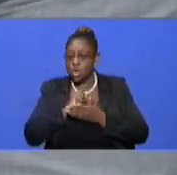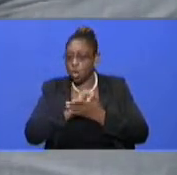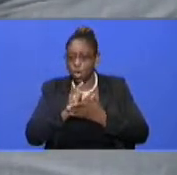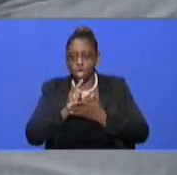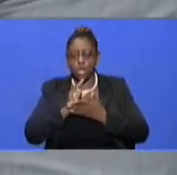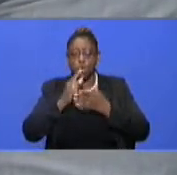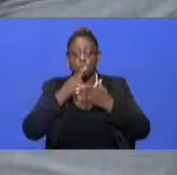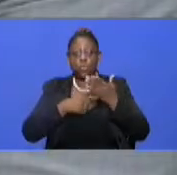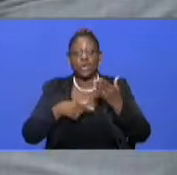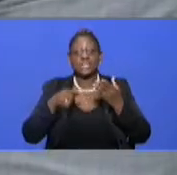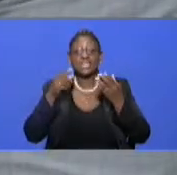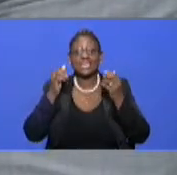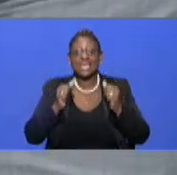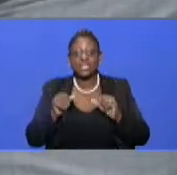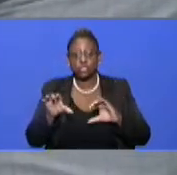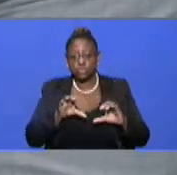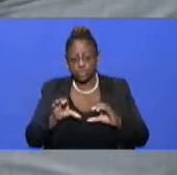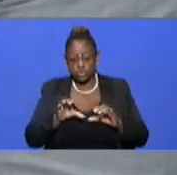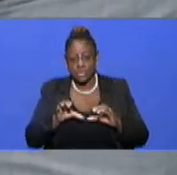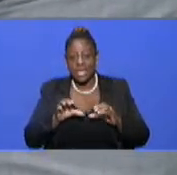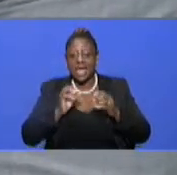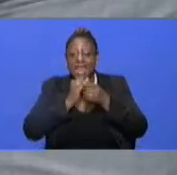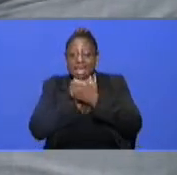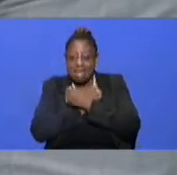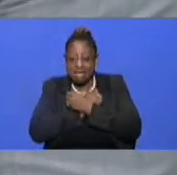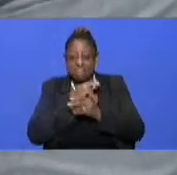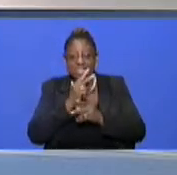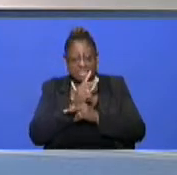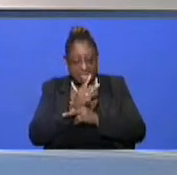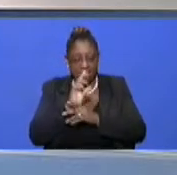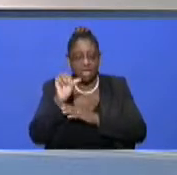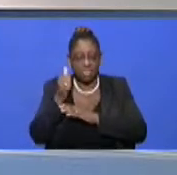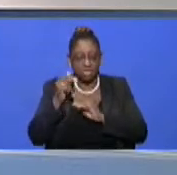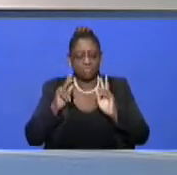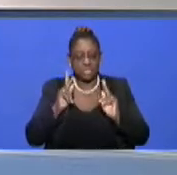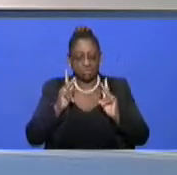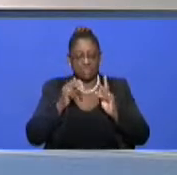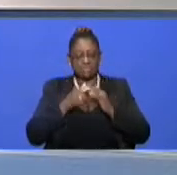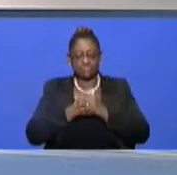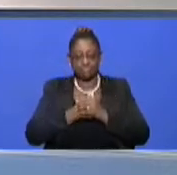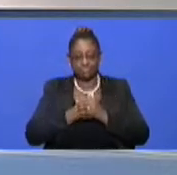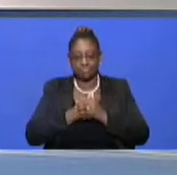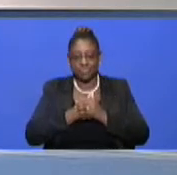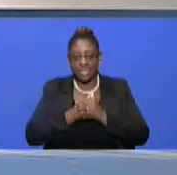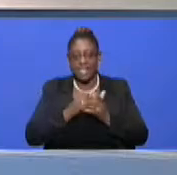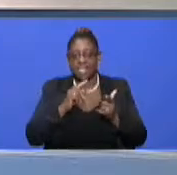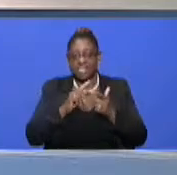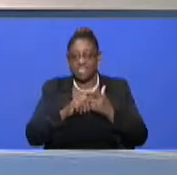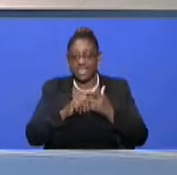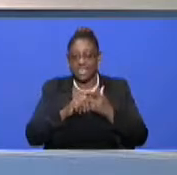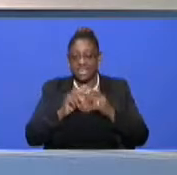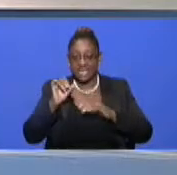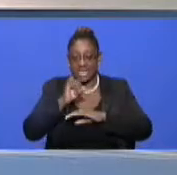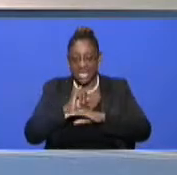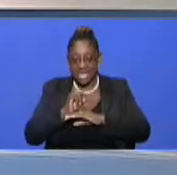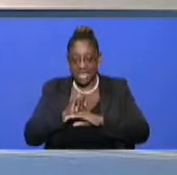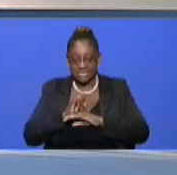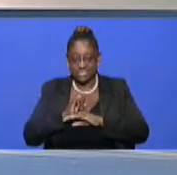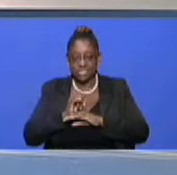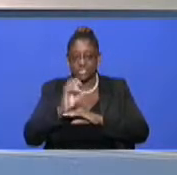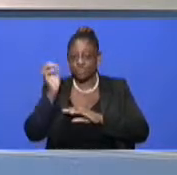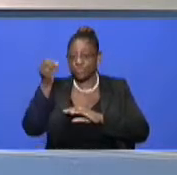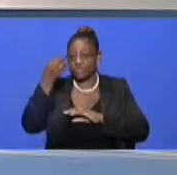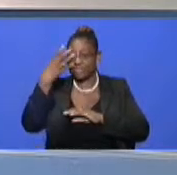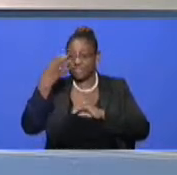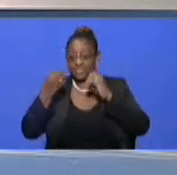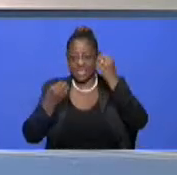also understand and keep the compassion and love and care for others. There's soon to be an island-wide campaign to beautify